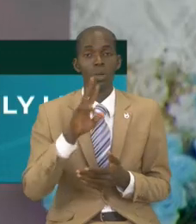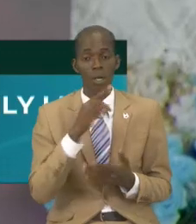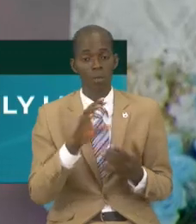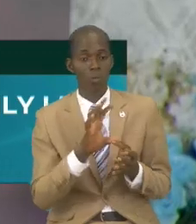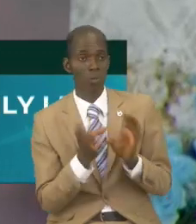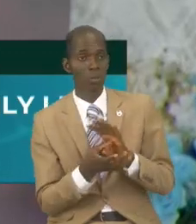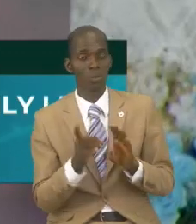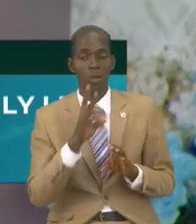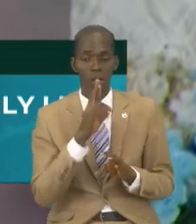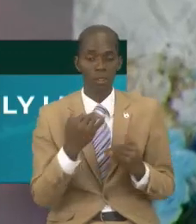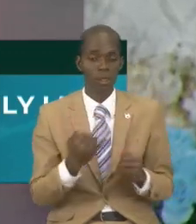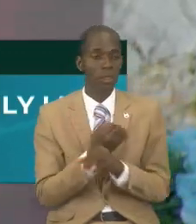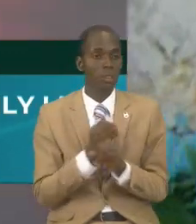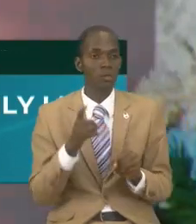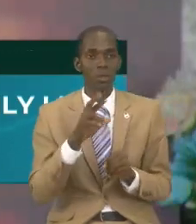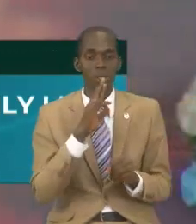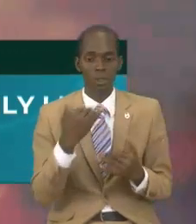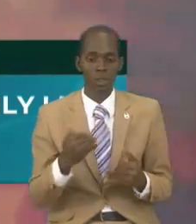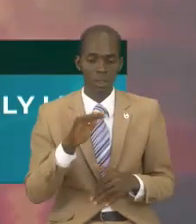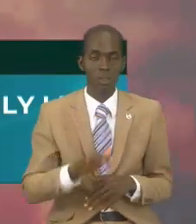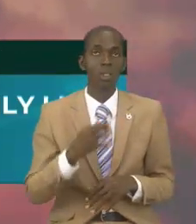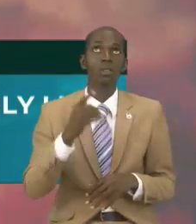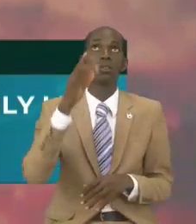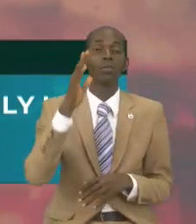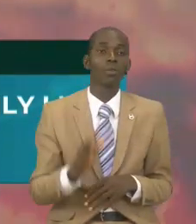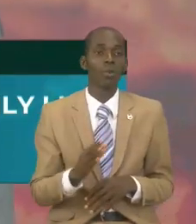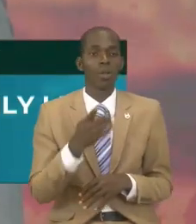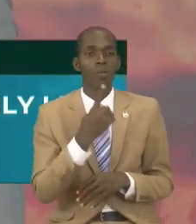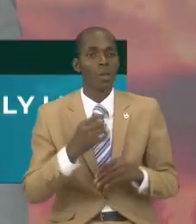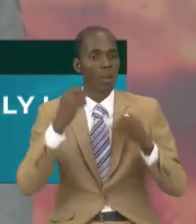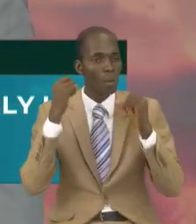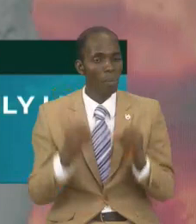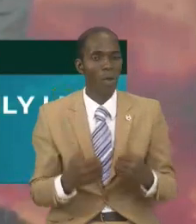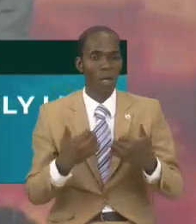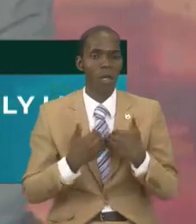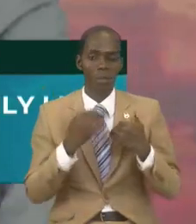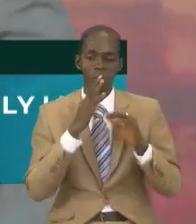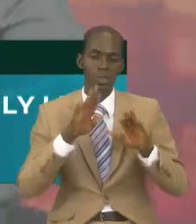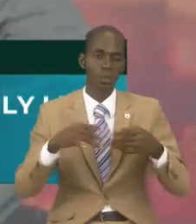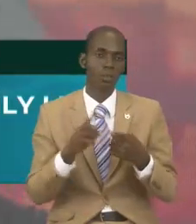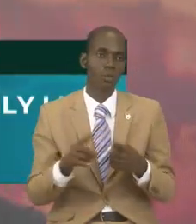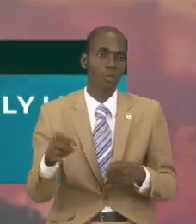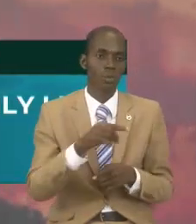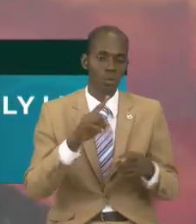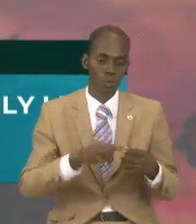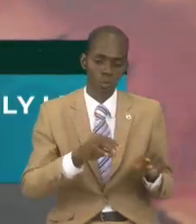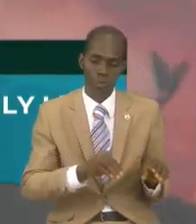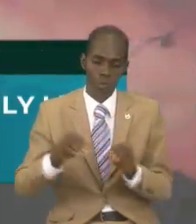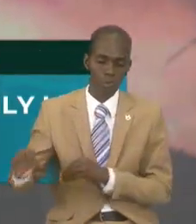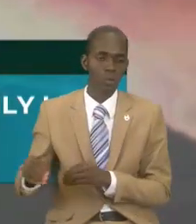born again, you are a child of God. The power has been given to you to lay